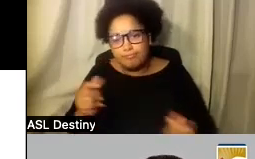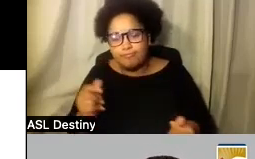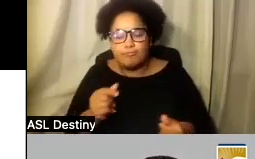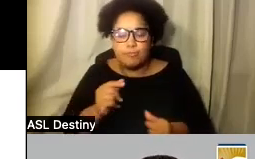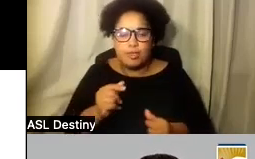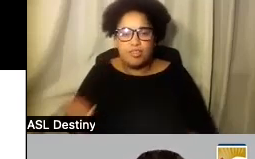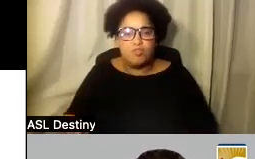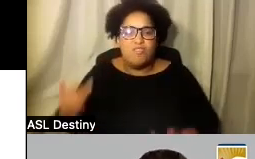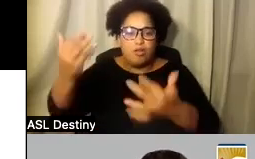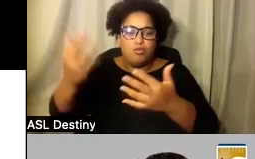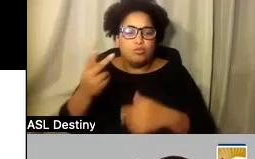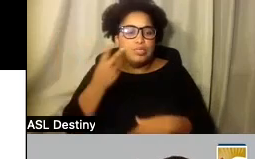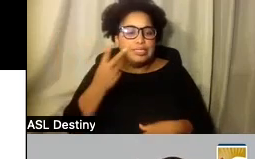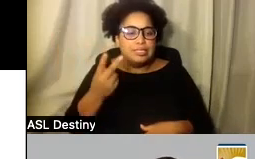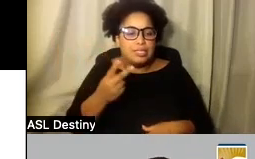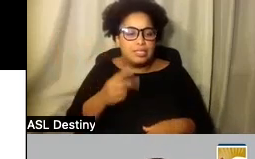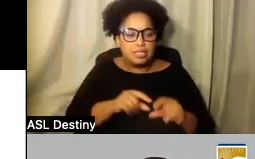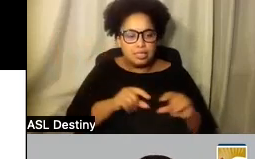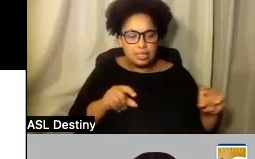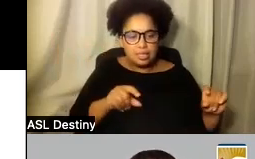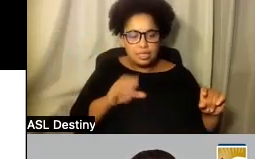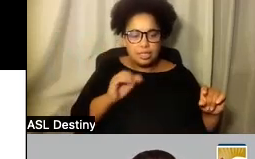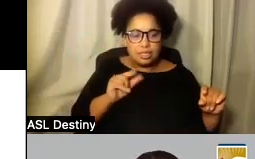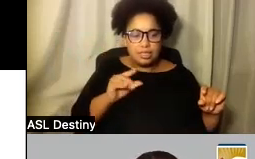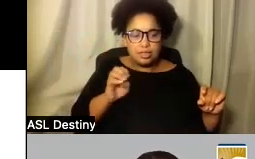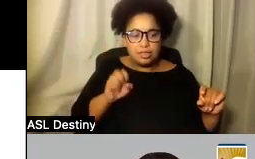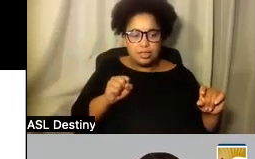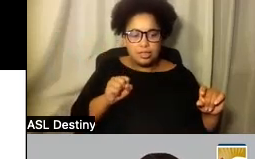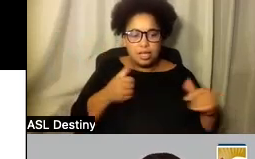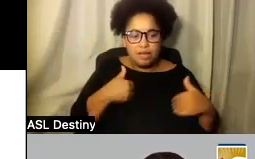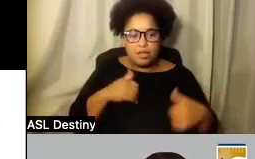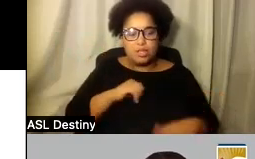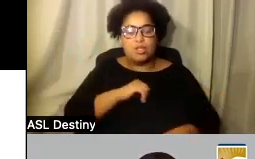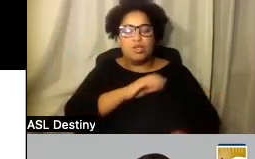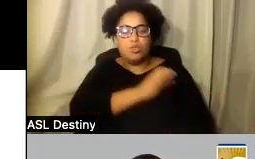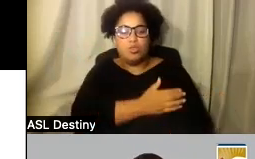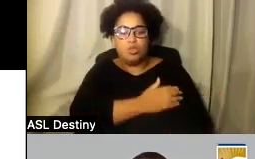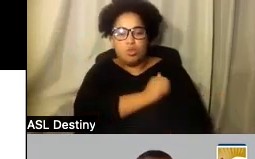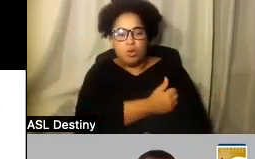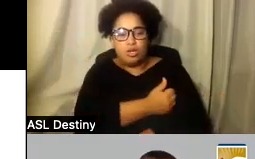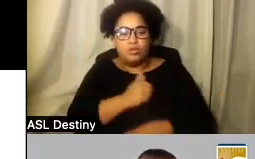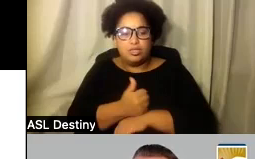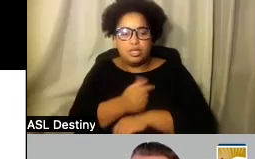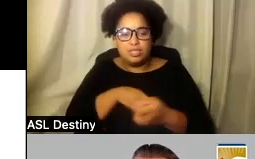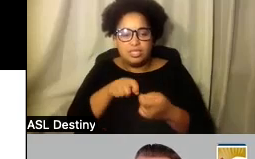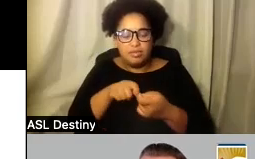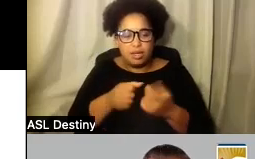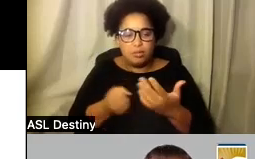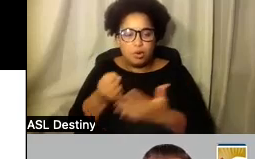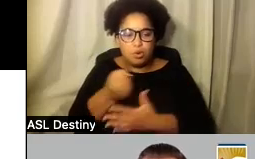the bottom, you can see the little statement that says Cal OES has the authority to set specific priorities for each funding opportunity, and we